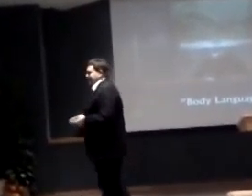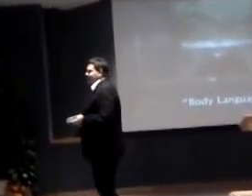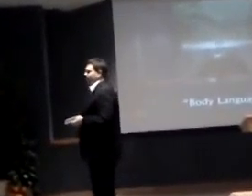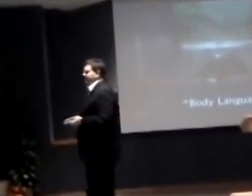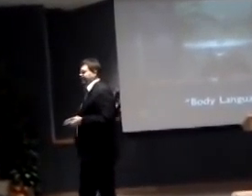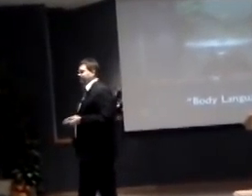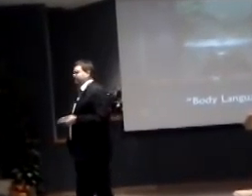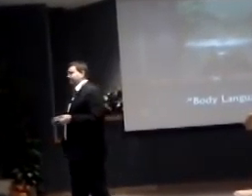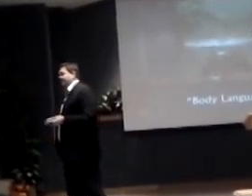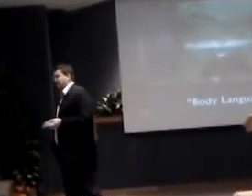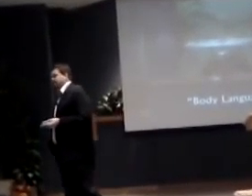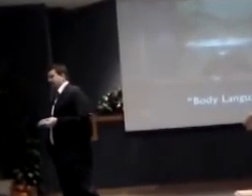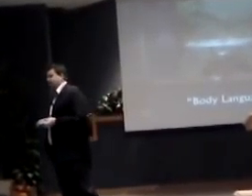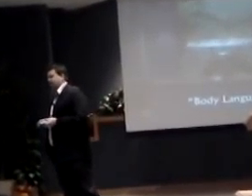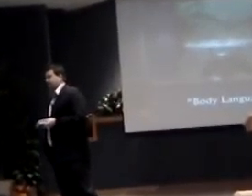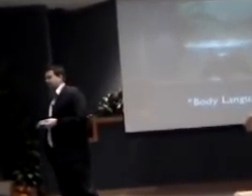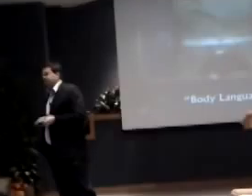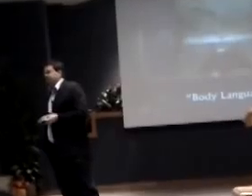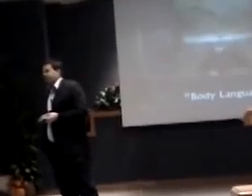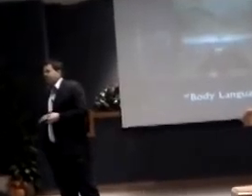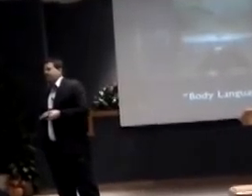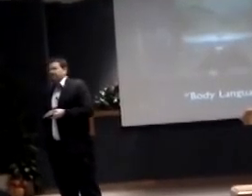to know we did learn in vacation Bible school.